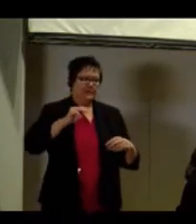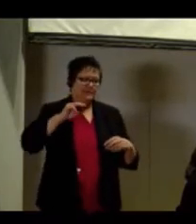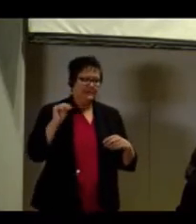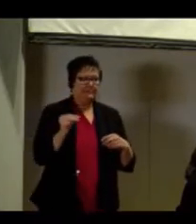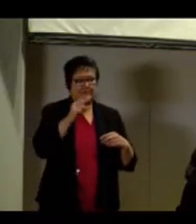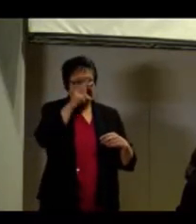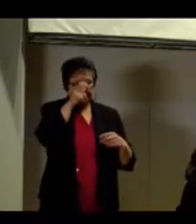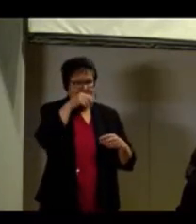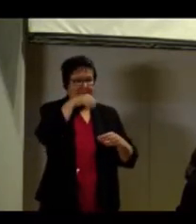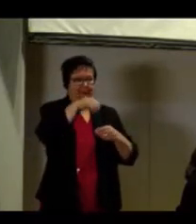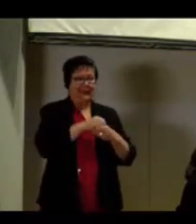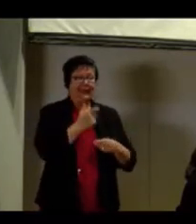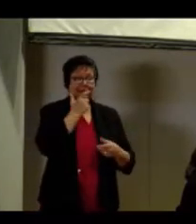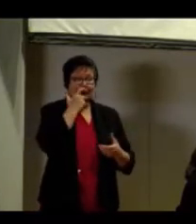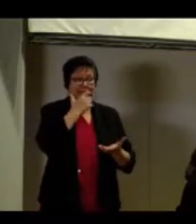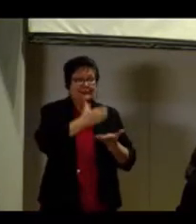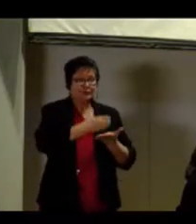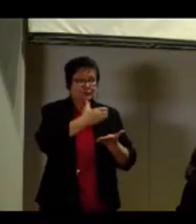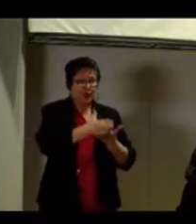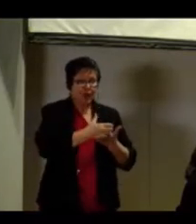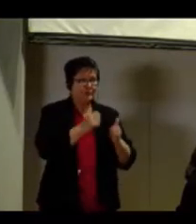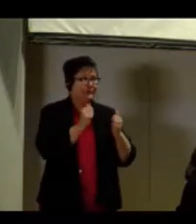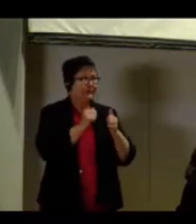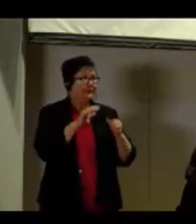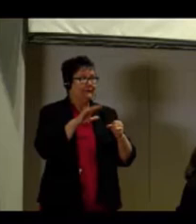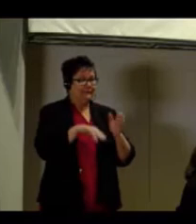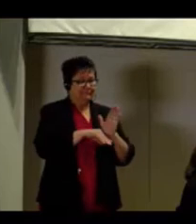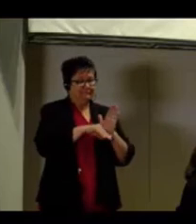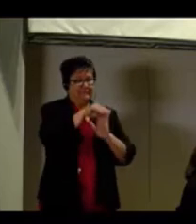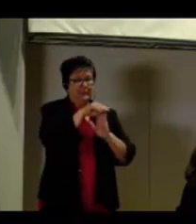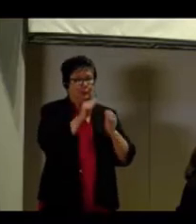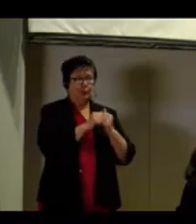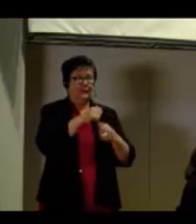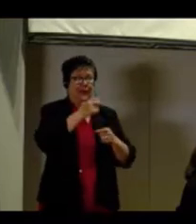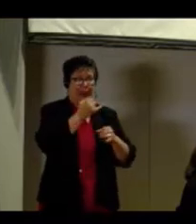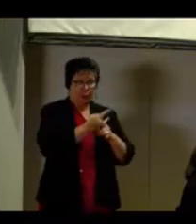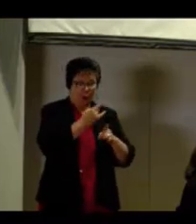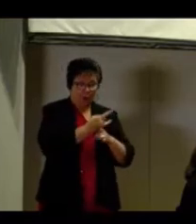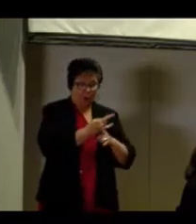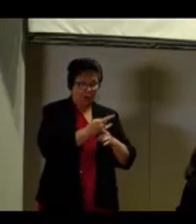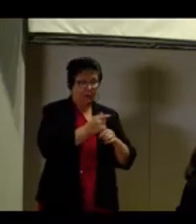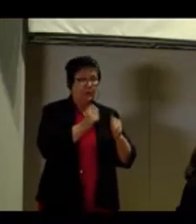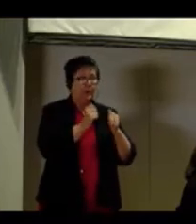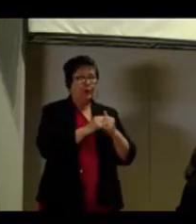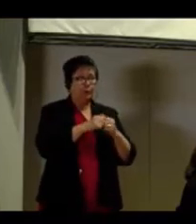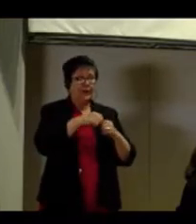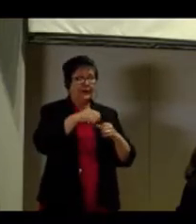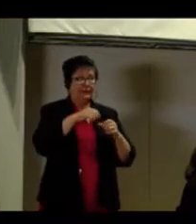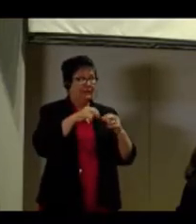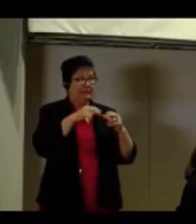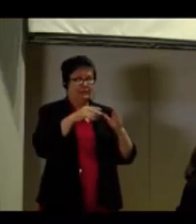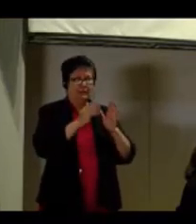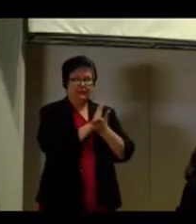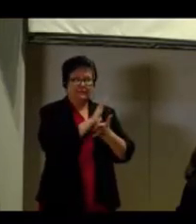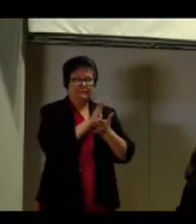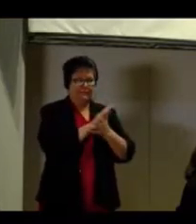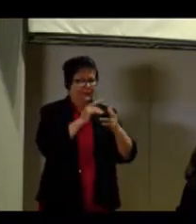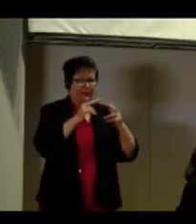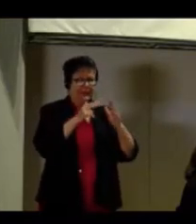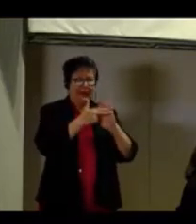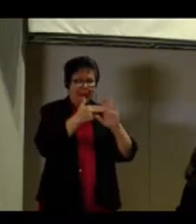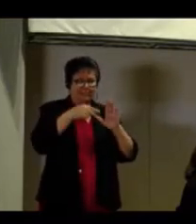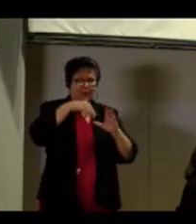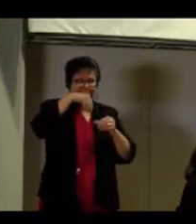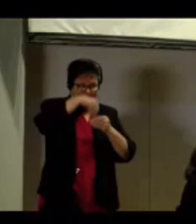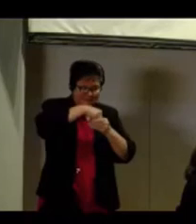in glass jars filled with alcohol who have labels floating around in there. Is there a technology